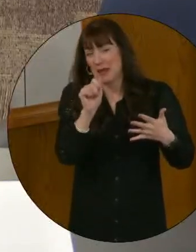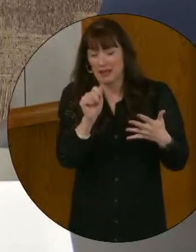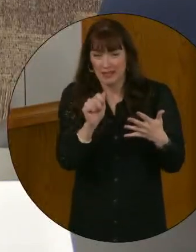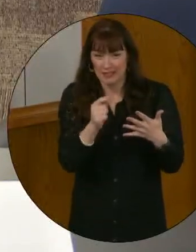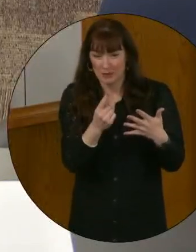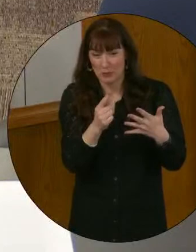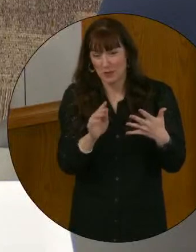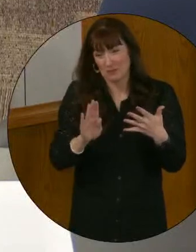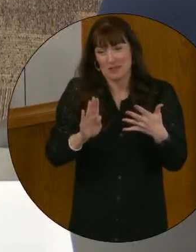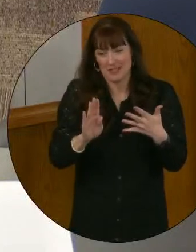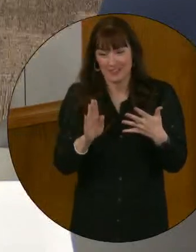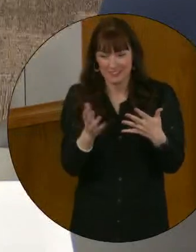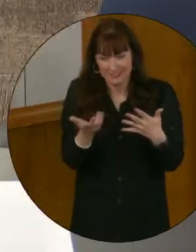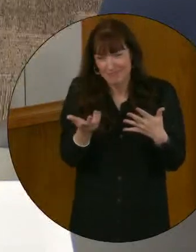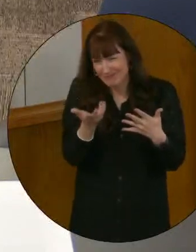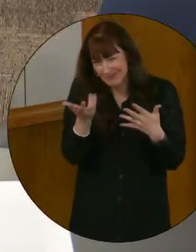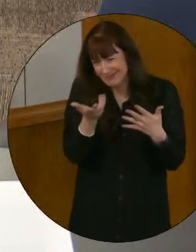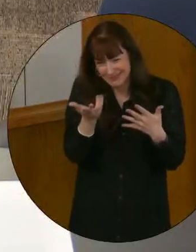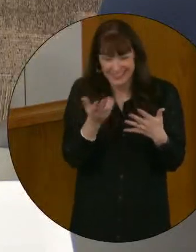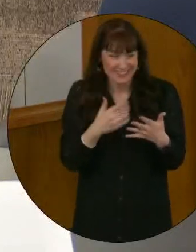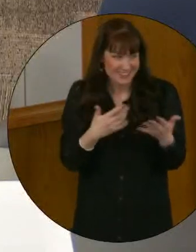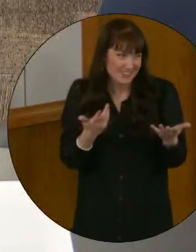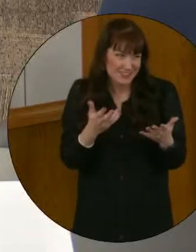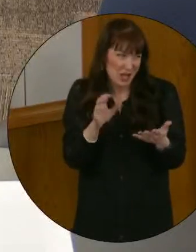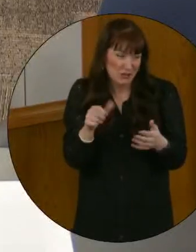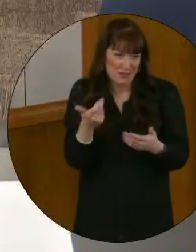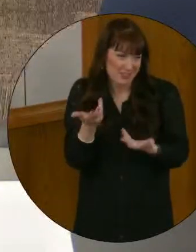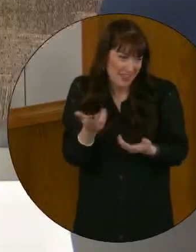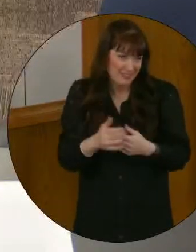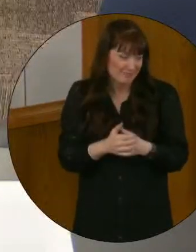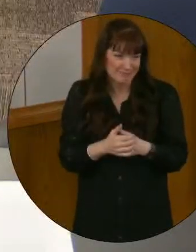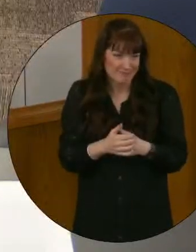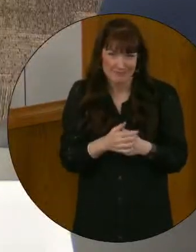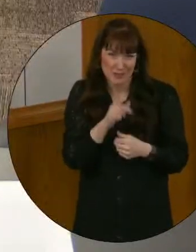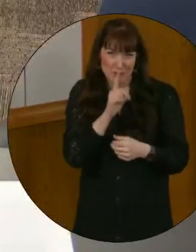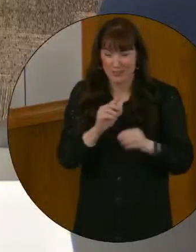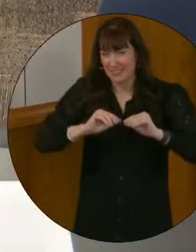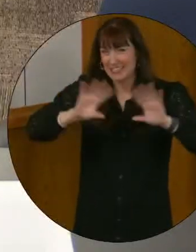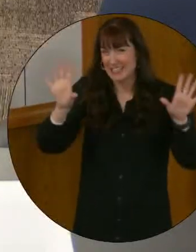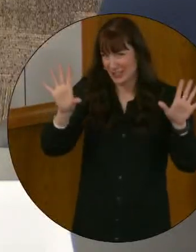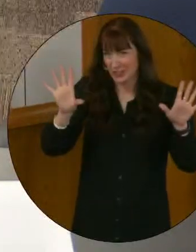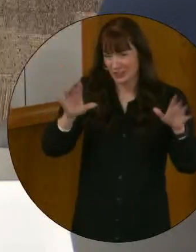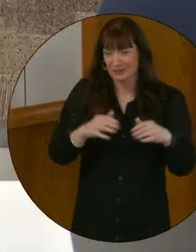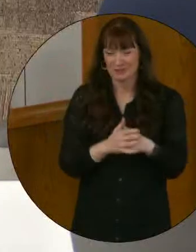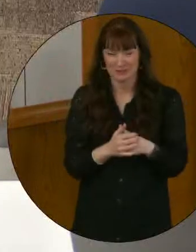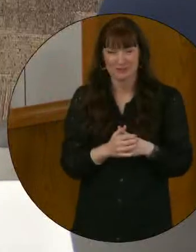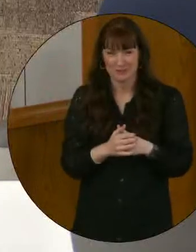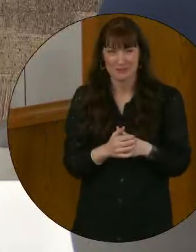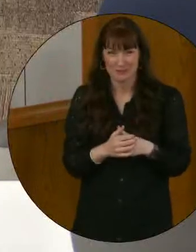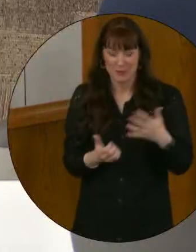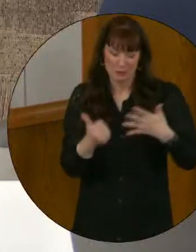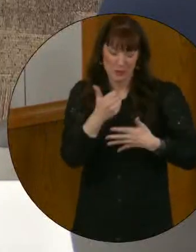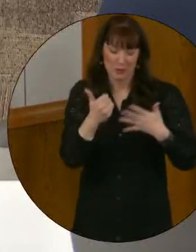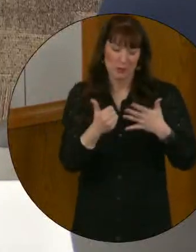and a 1B. But other than that, they were very clear with their